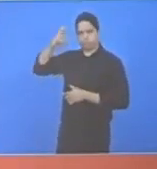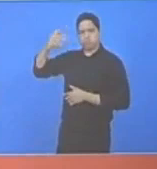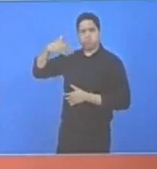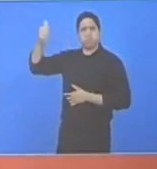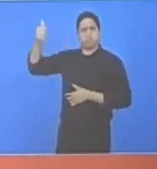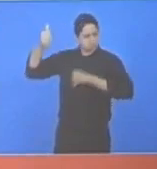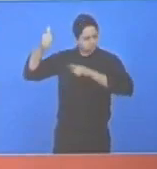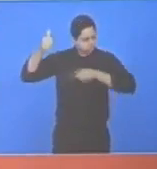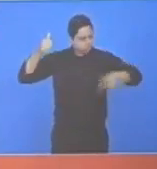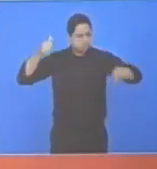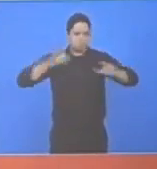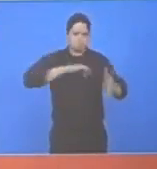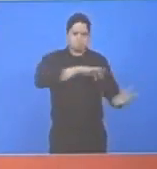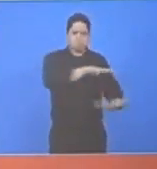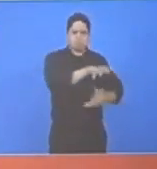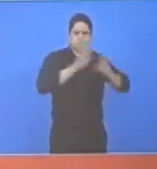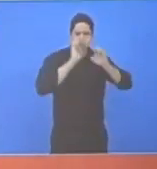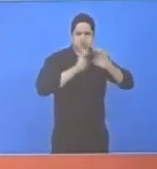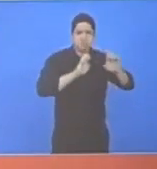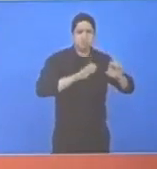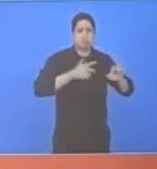We were called for that.